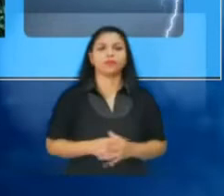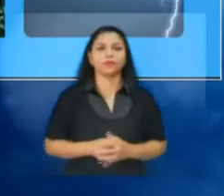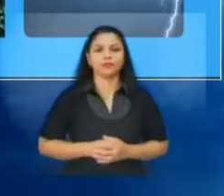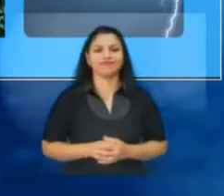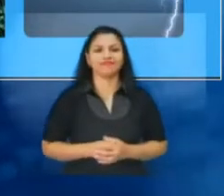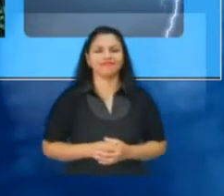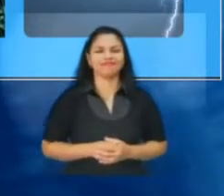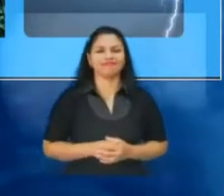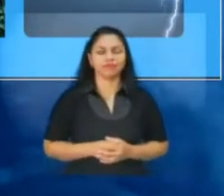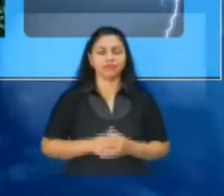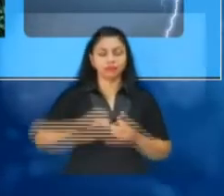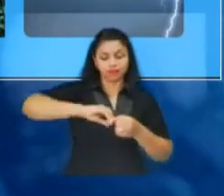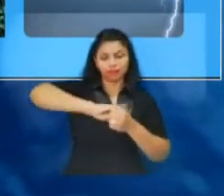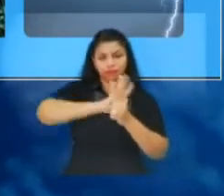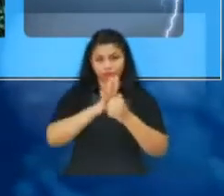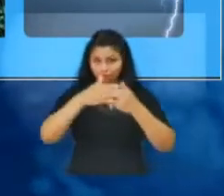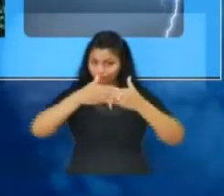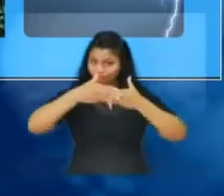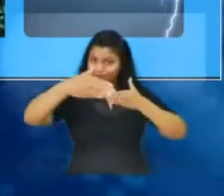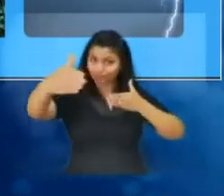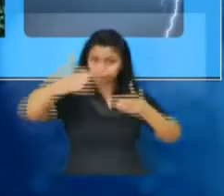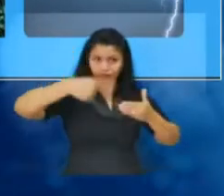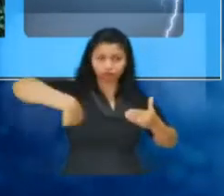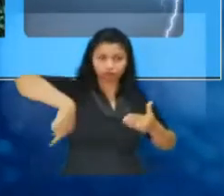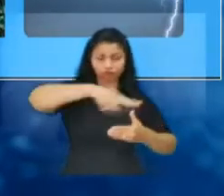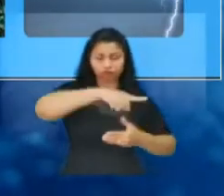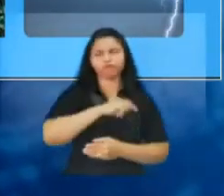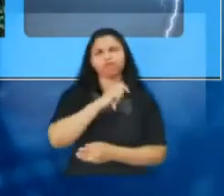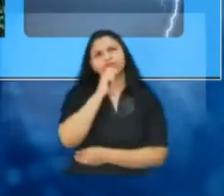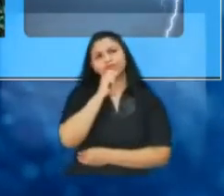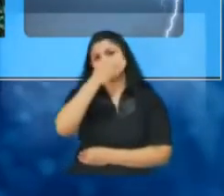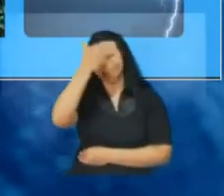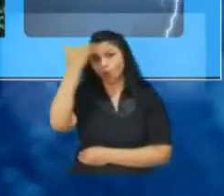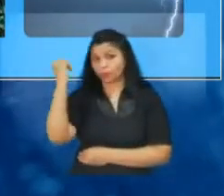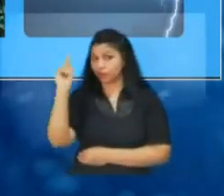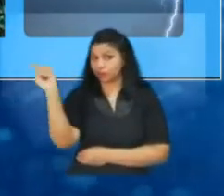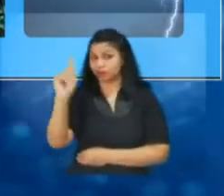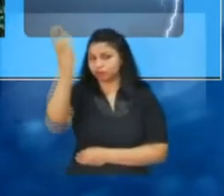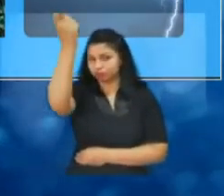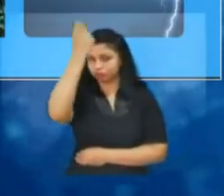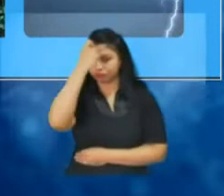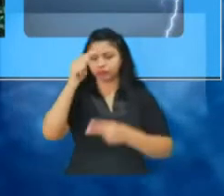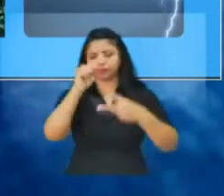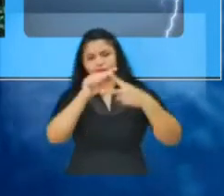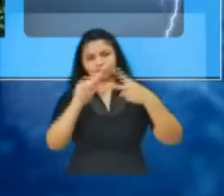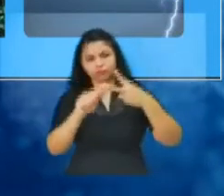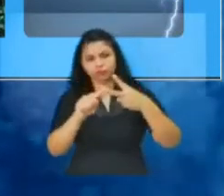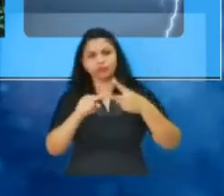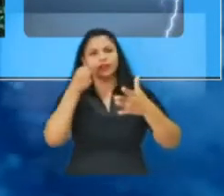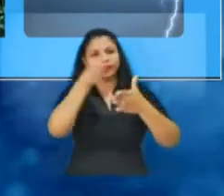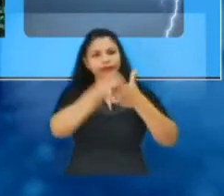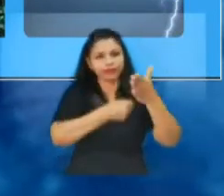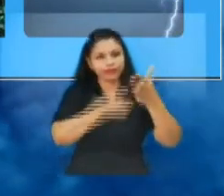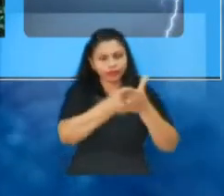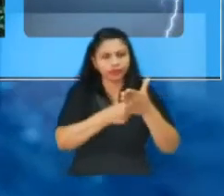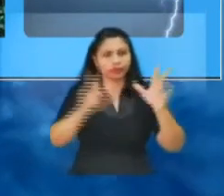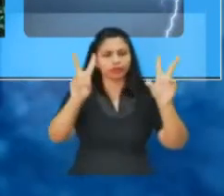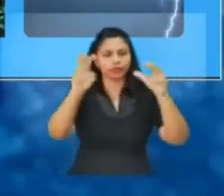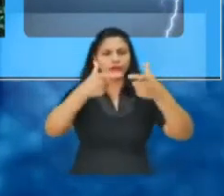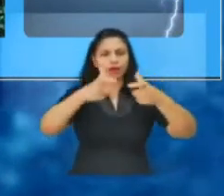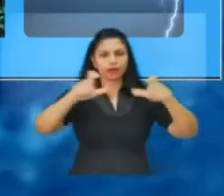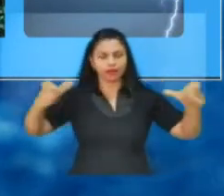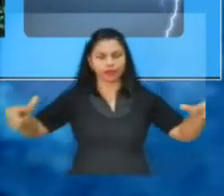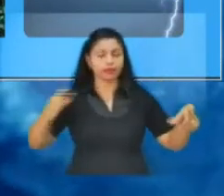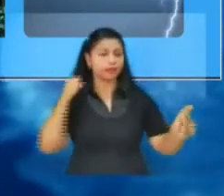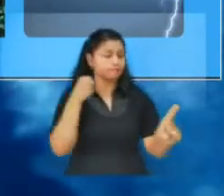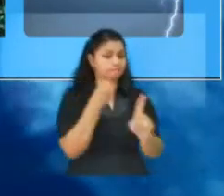in the era post-COVID pandemic, we should not forget two additional considerations for managing the spectrum. El impacto